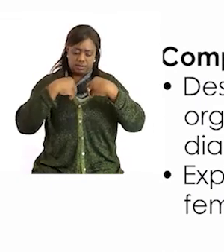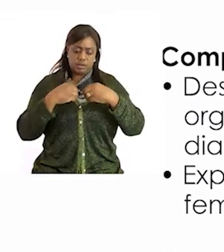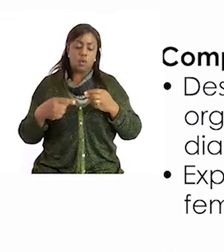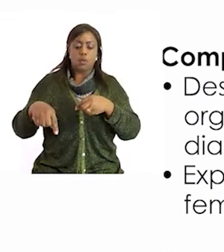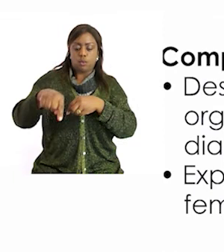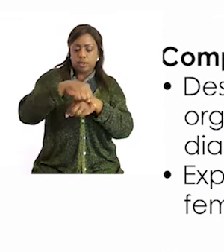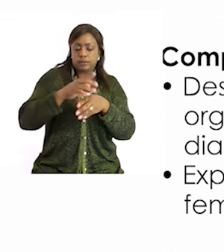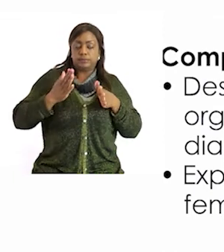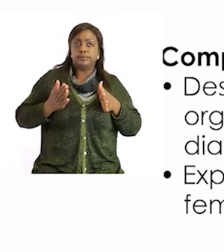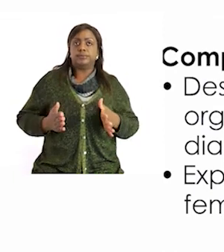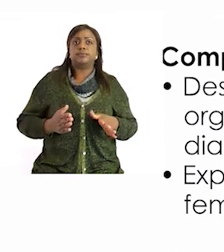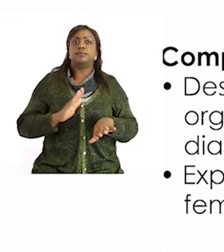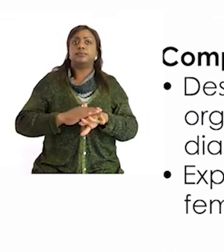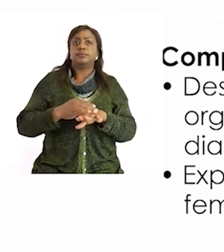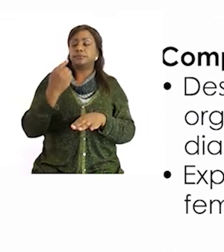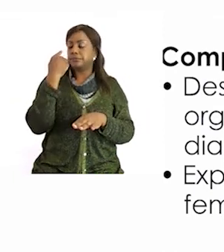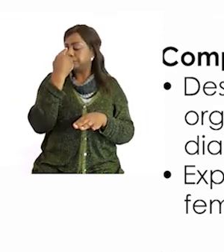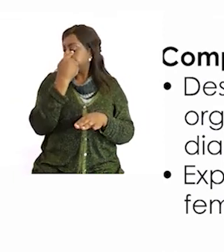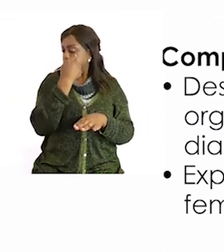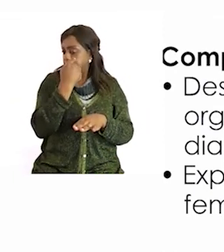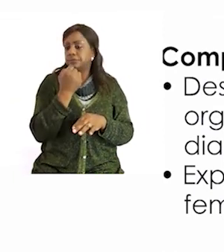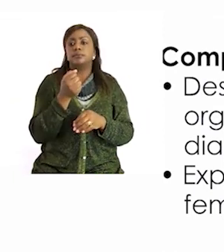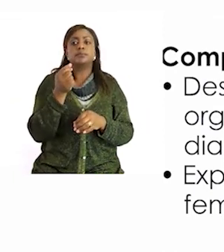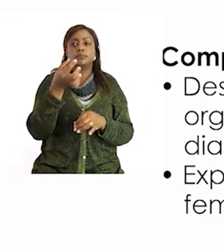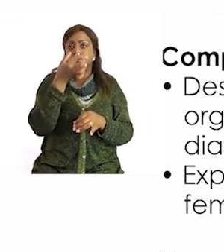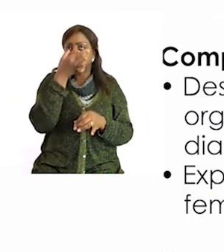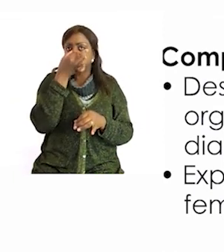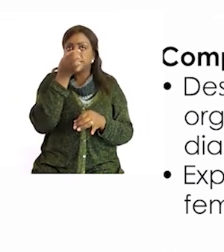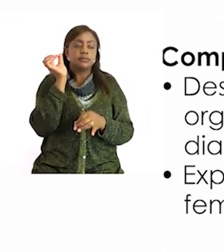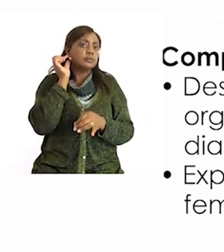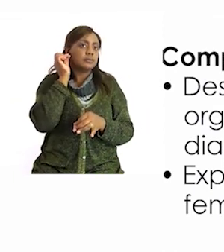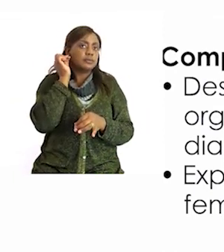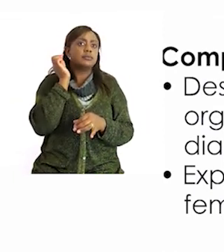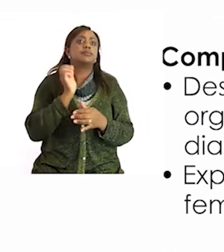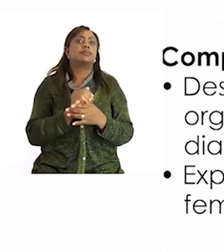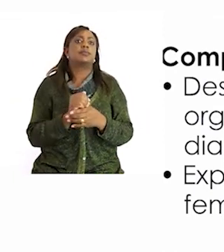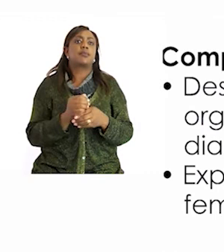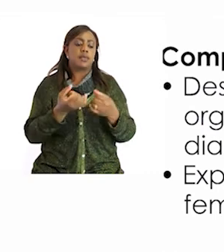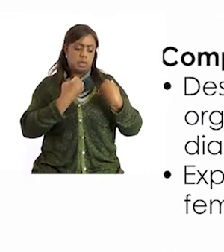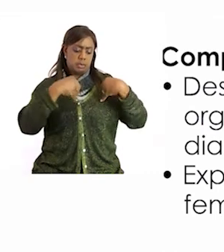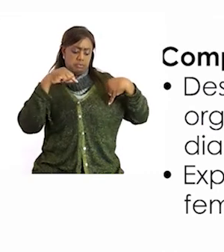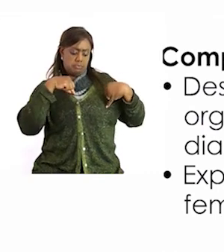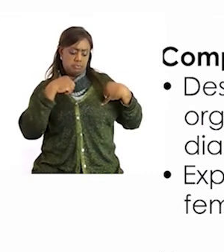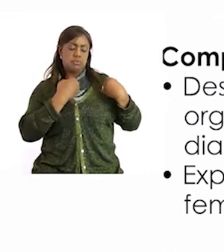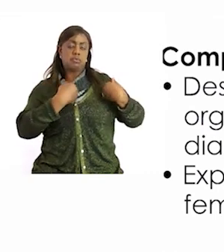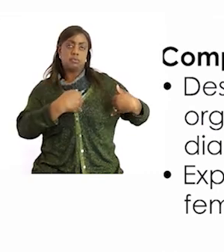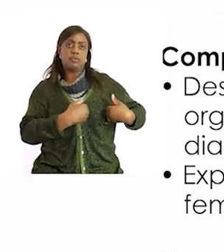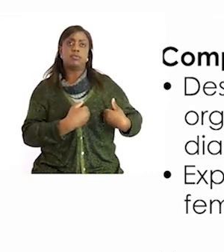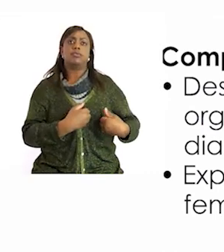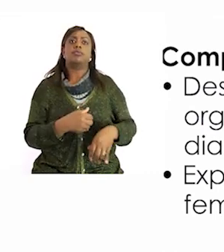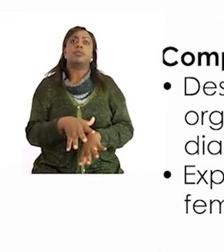an organism. Examples include the lungs, your heart, and your eyes.